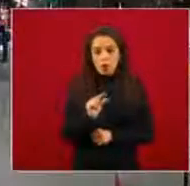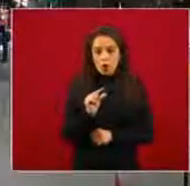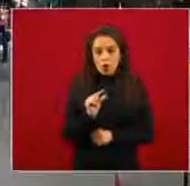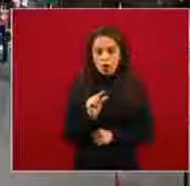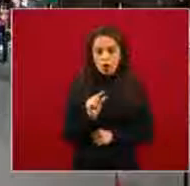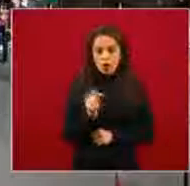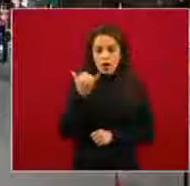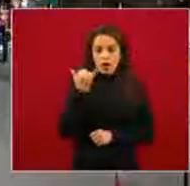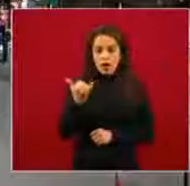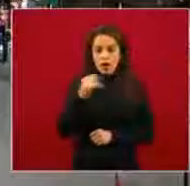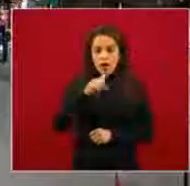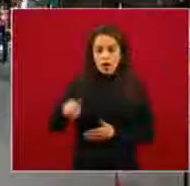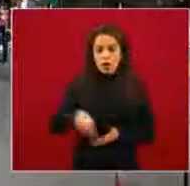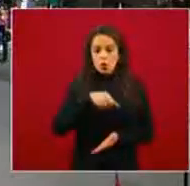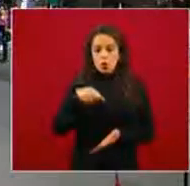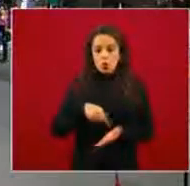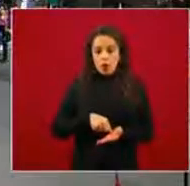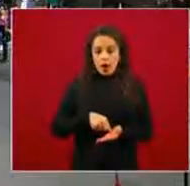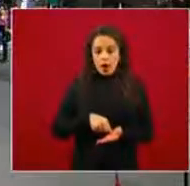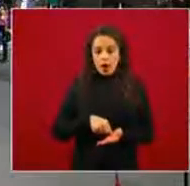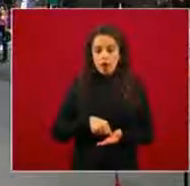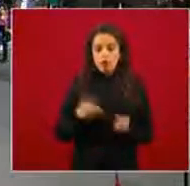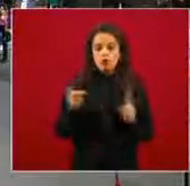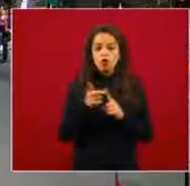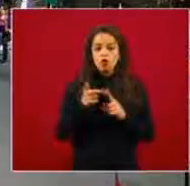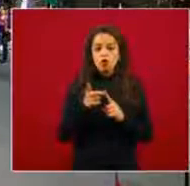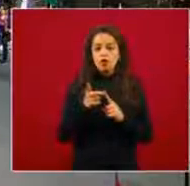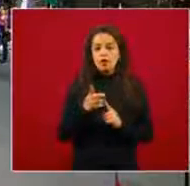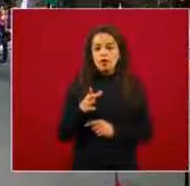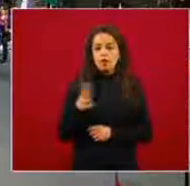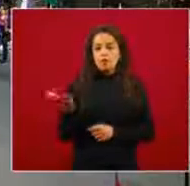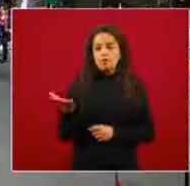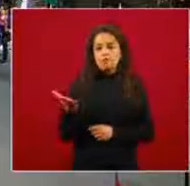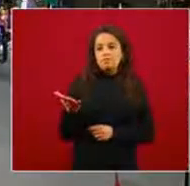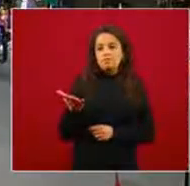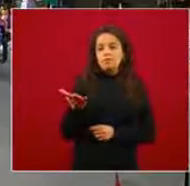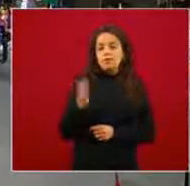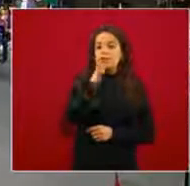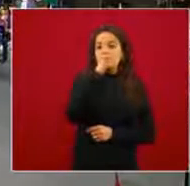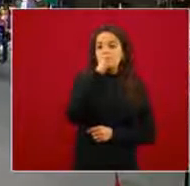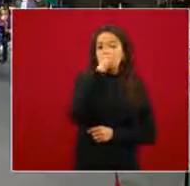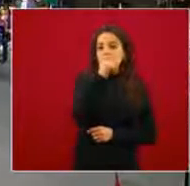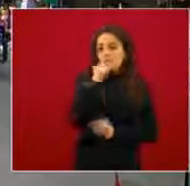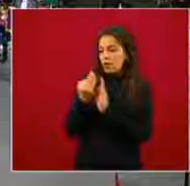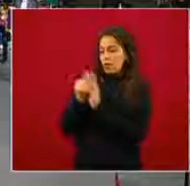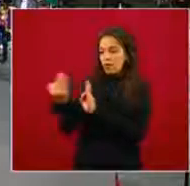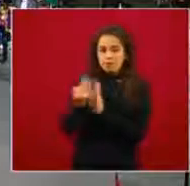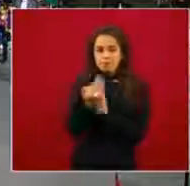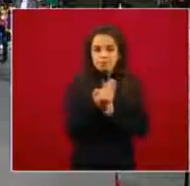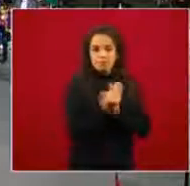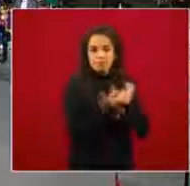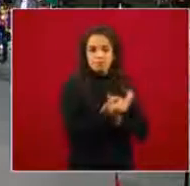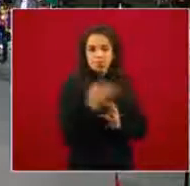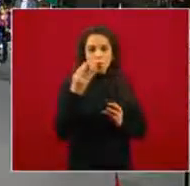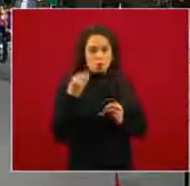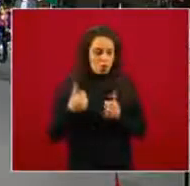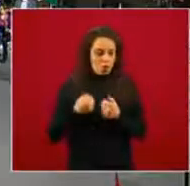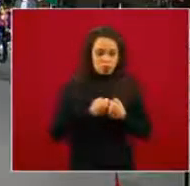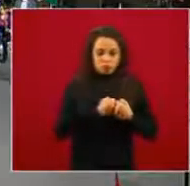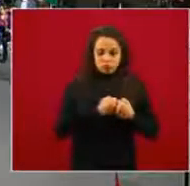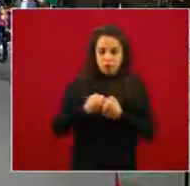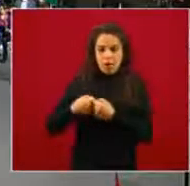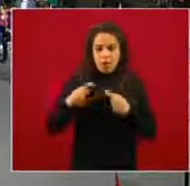times in localized spaces, particularly spaces where we are not able to ensure a safe